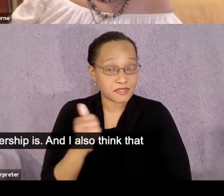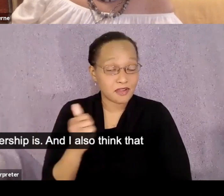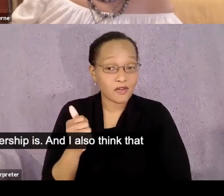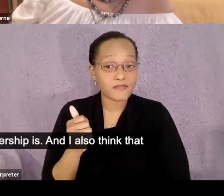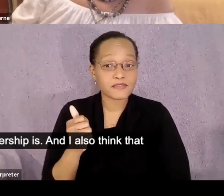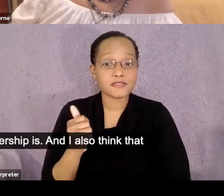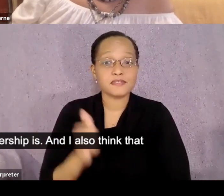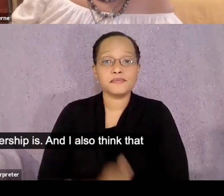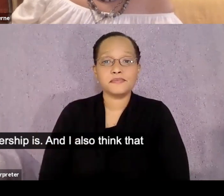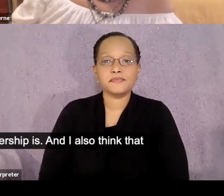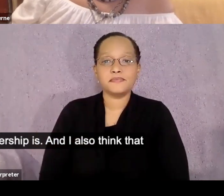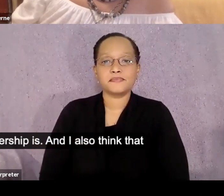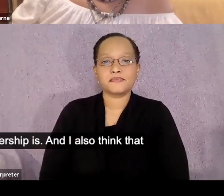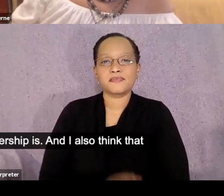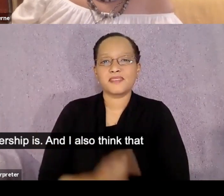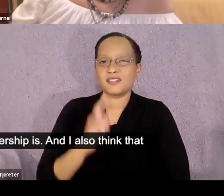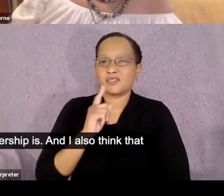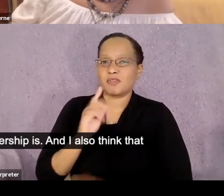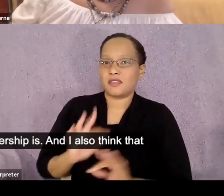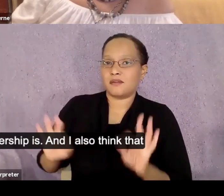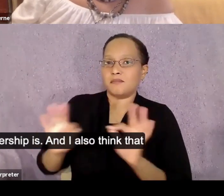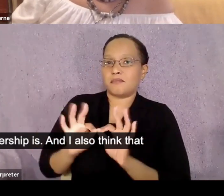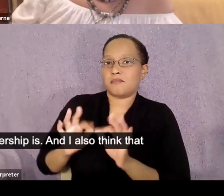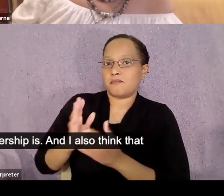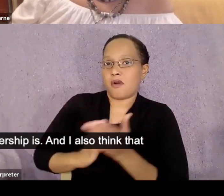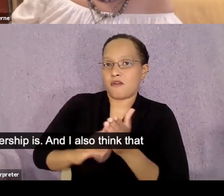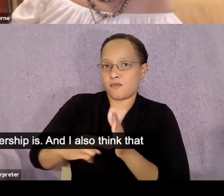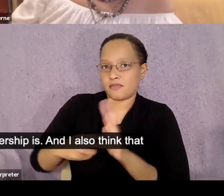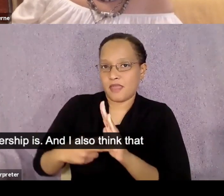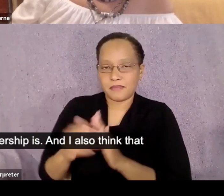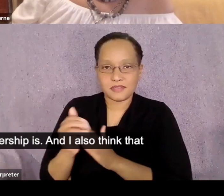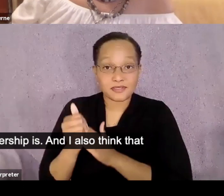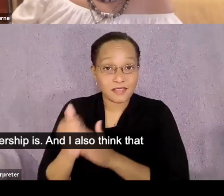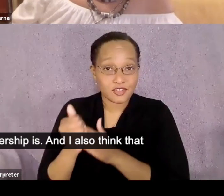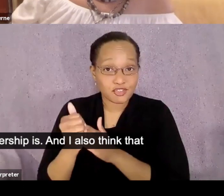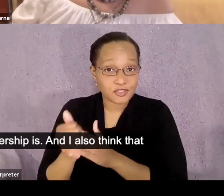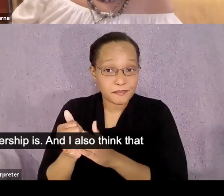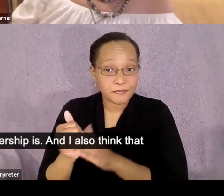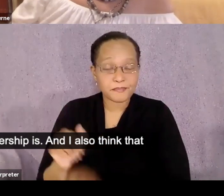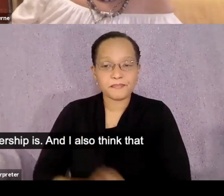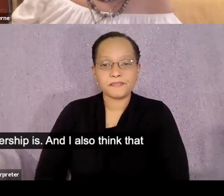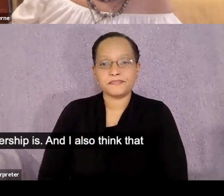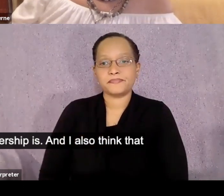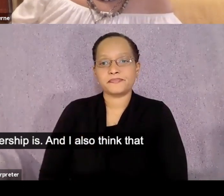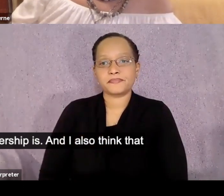is a key part of what leadership is. And I also think that